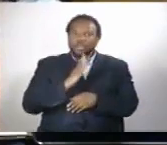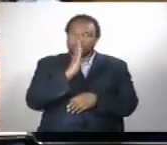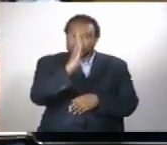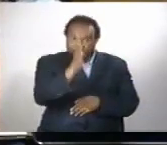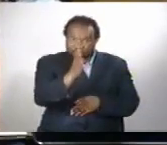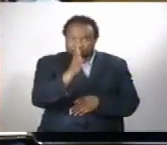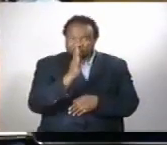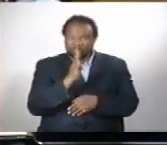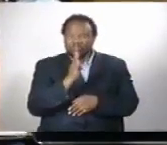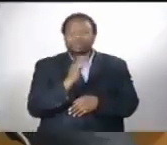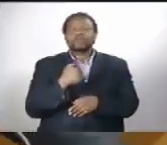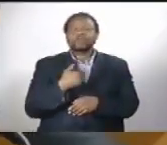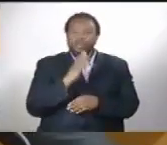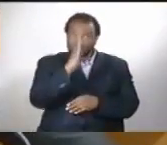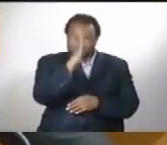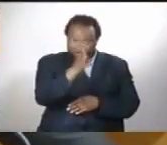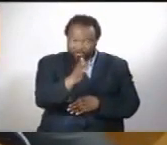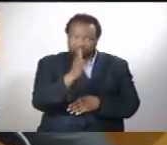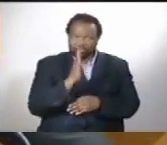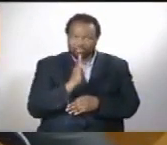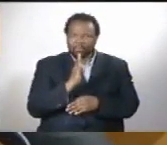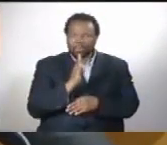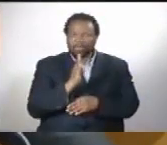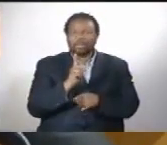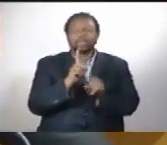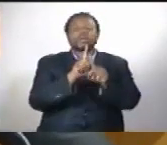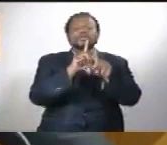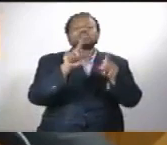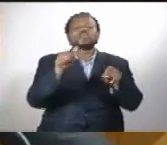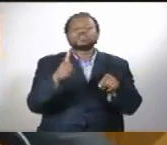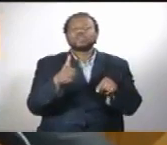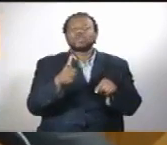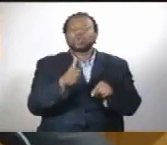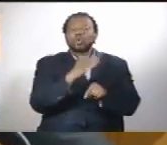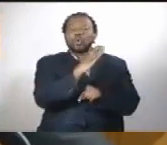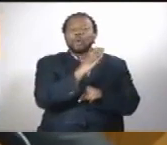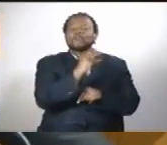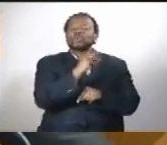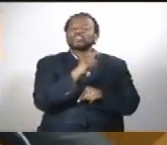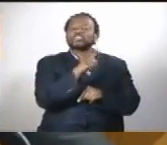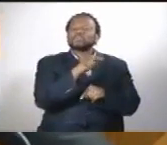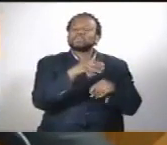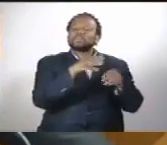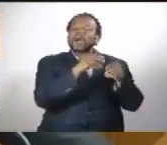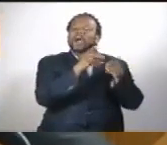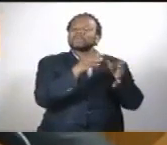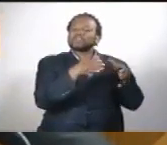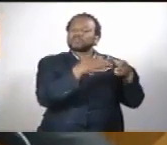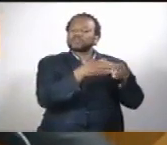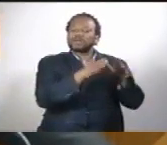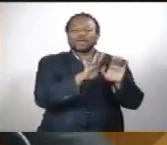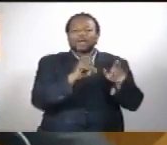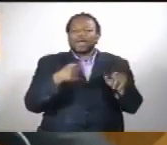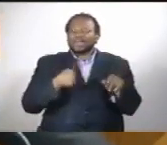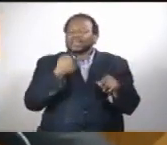Thank you. So I'm addressing you. In reaction to the leader of the Communist Party, the fact of the matter is, I did not say that